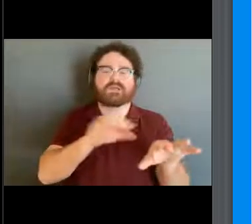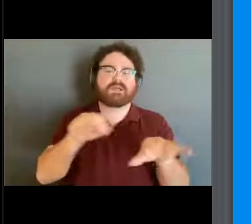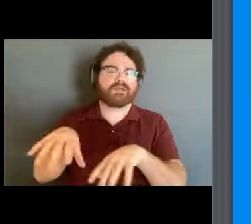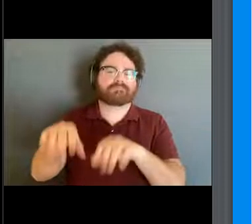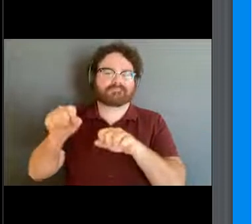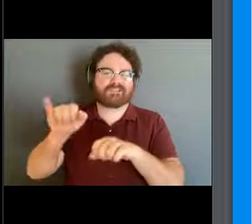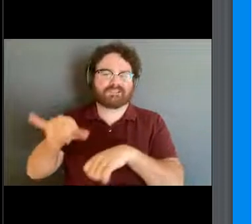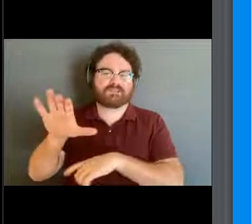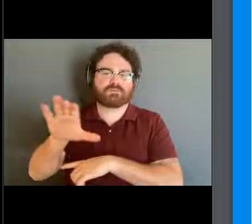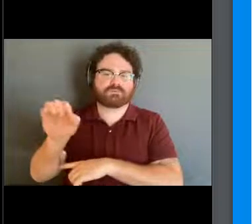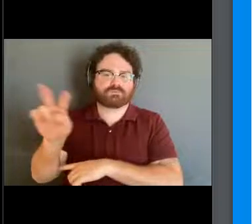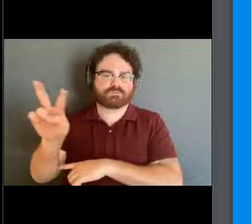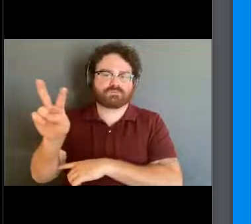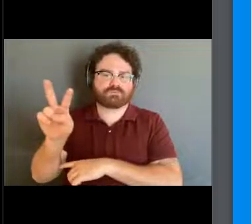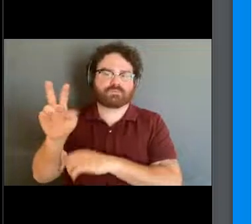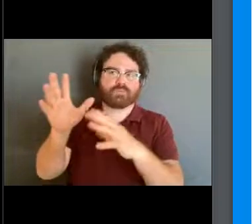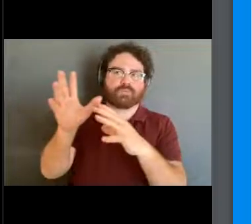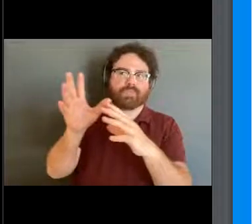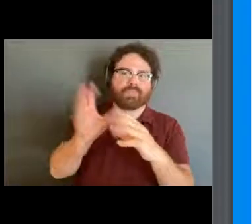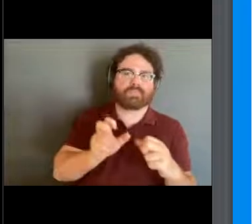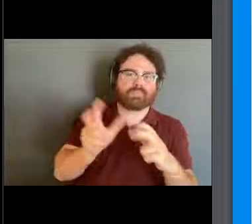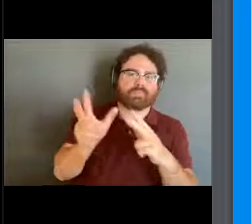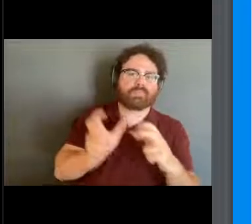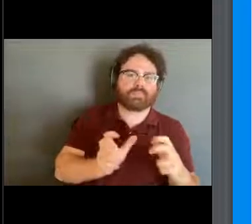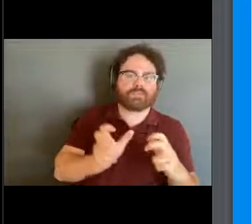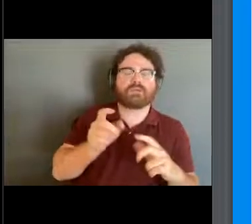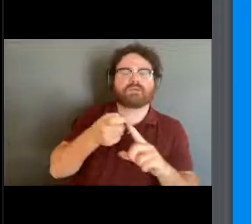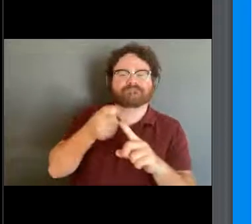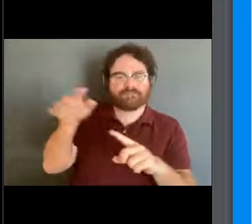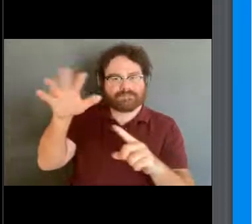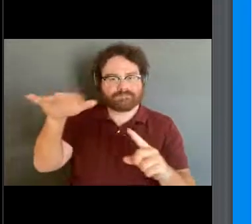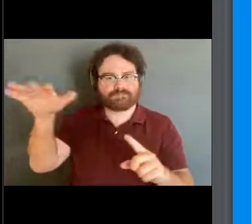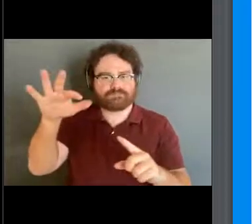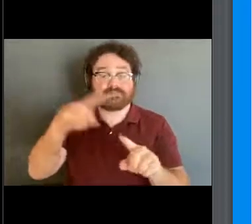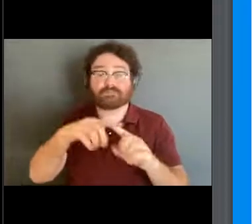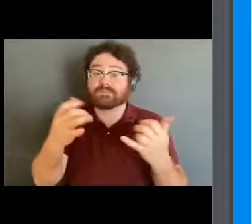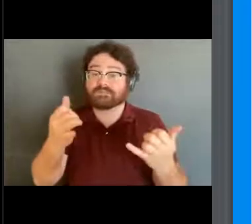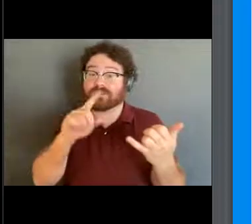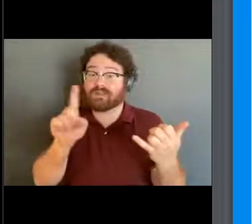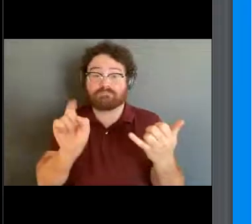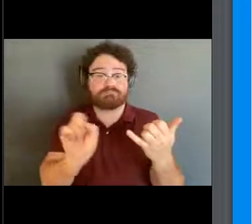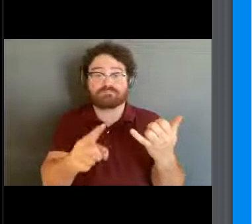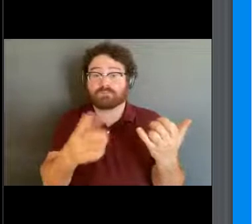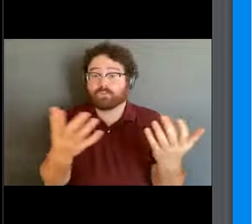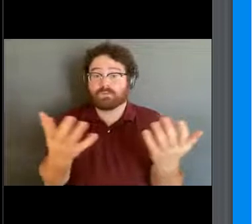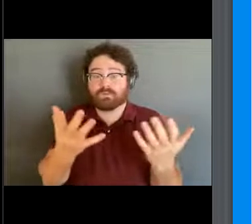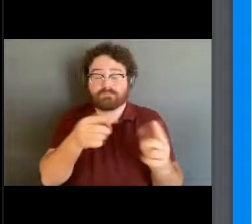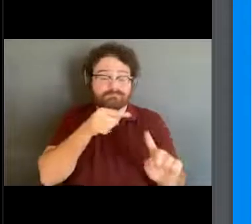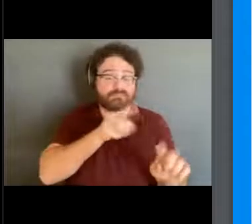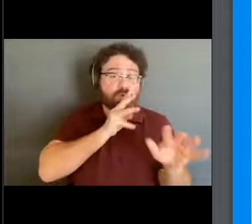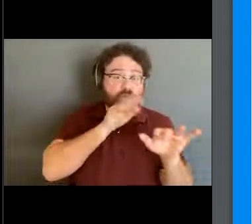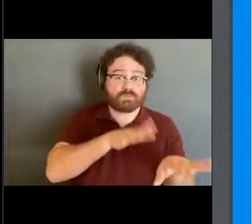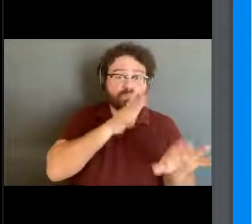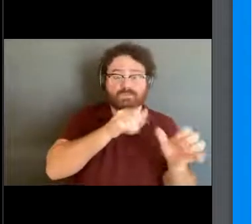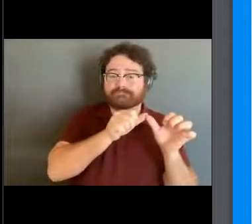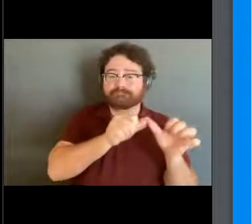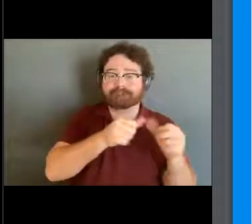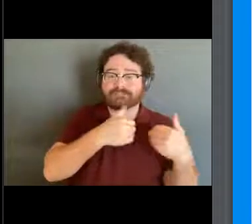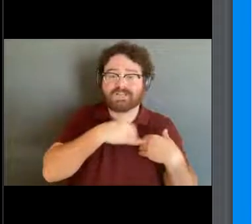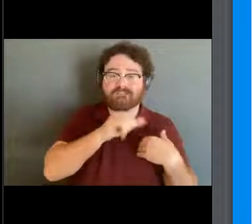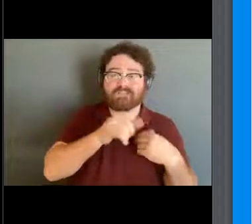from the atmosphere. And the question is now is whether the oceans will continue to have that uptake in response